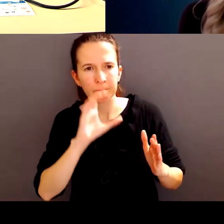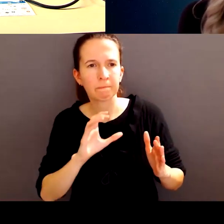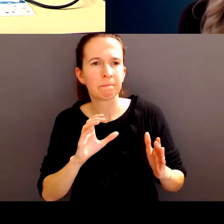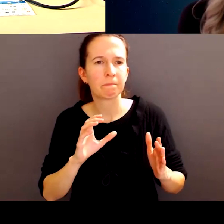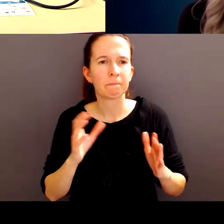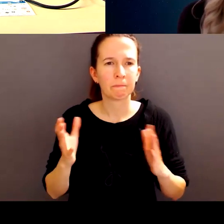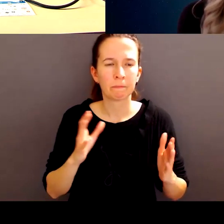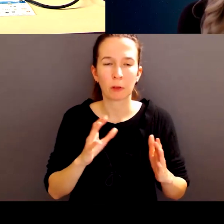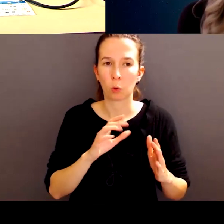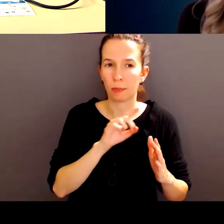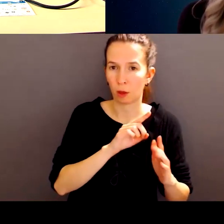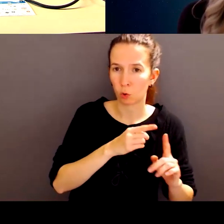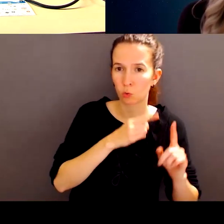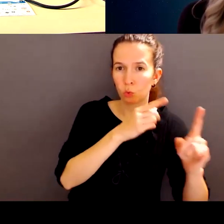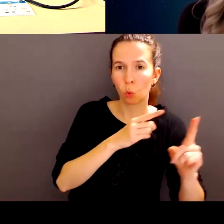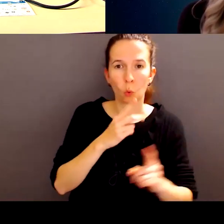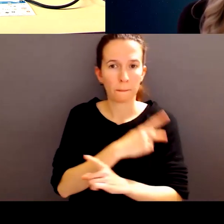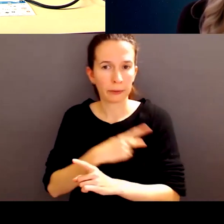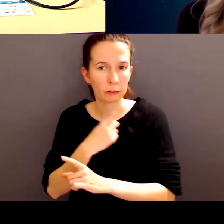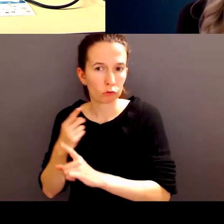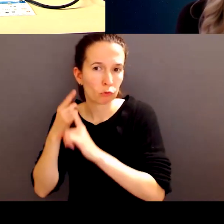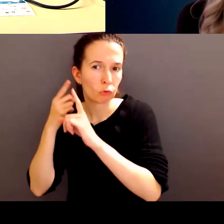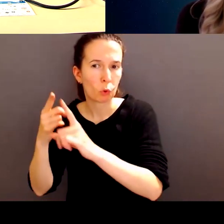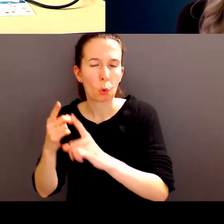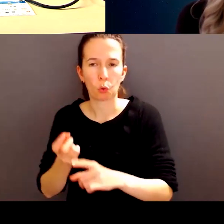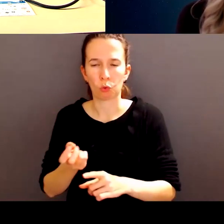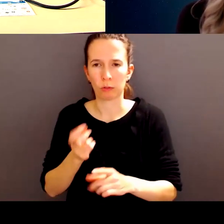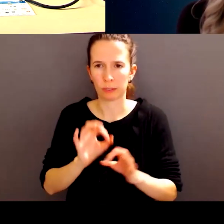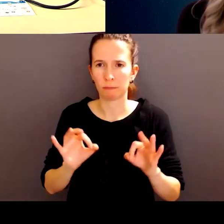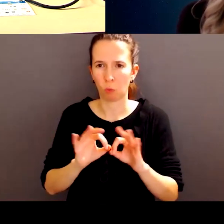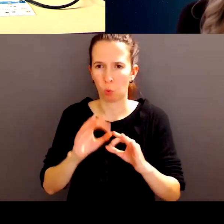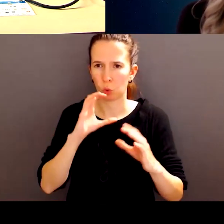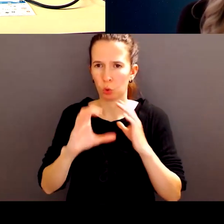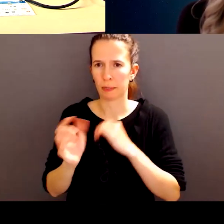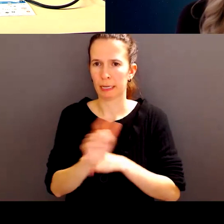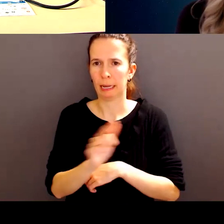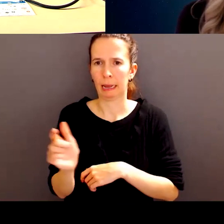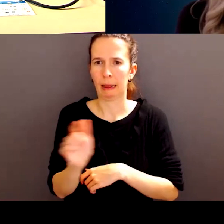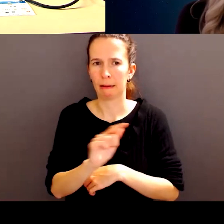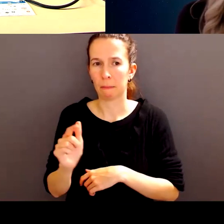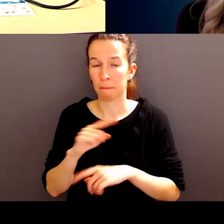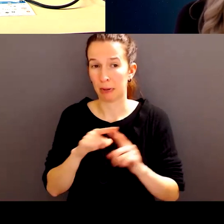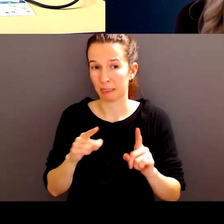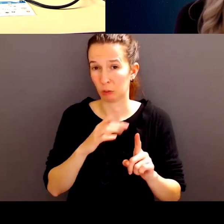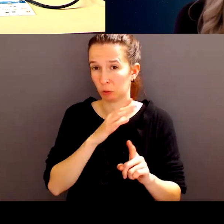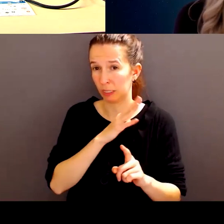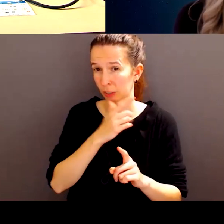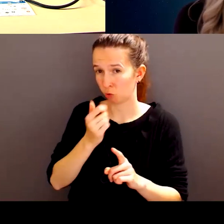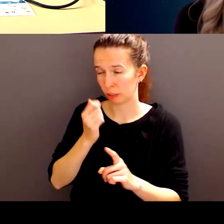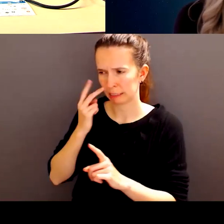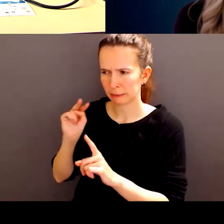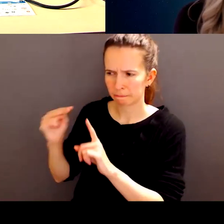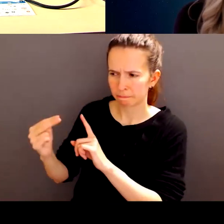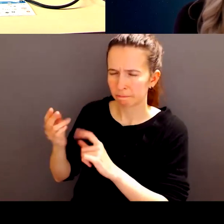two-way communication. So it's important to know from patient side, like what's your barriers other than just like make an assumption,